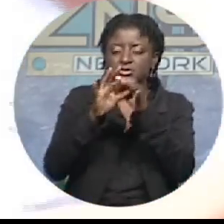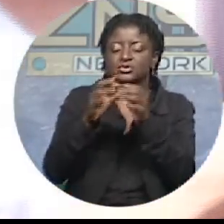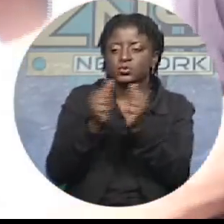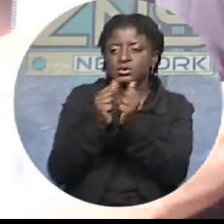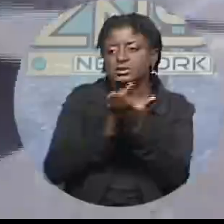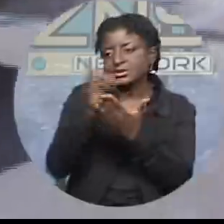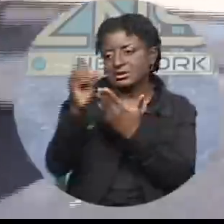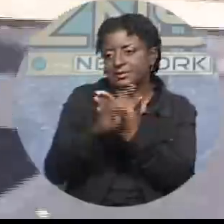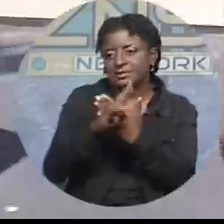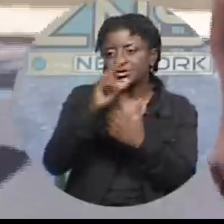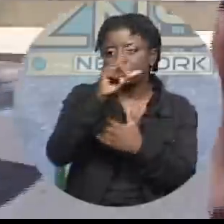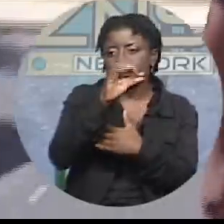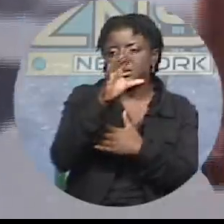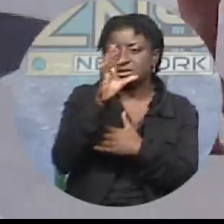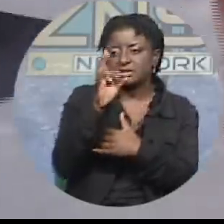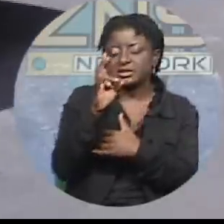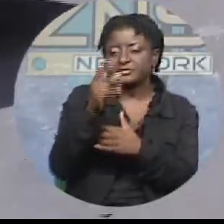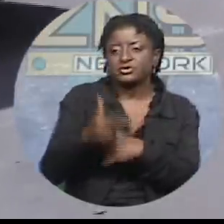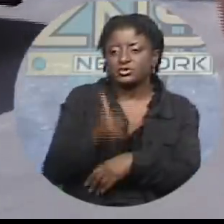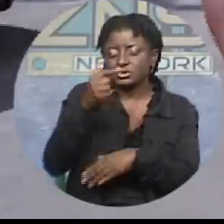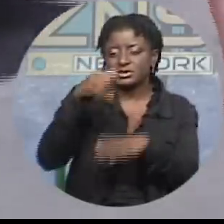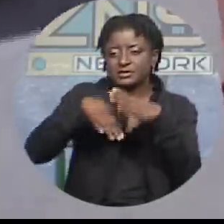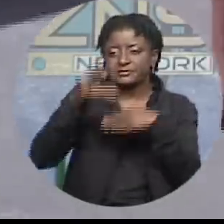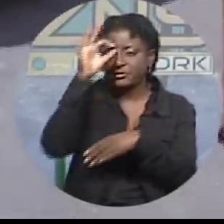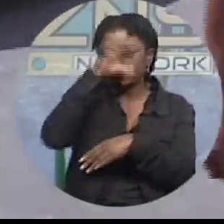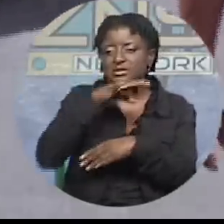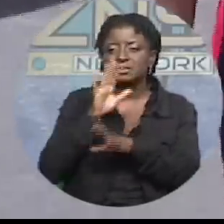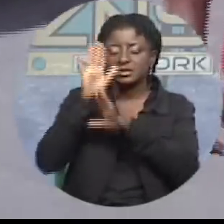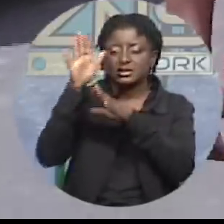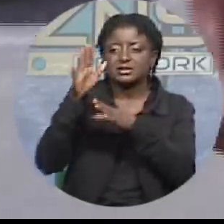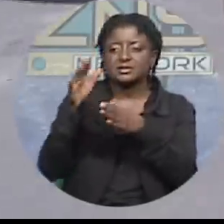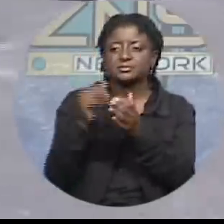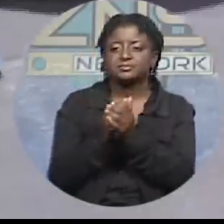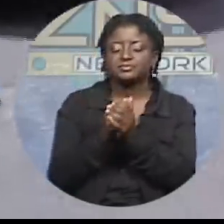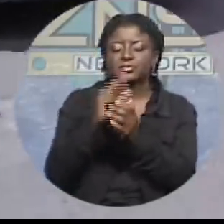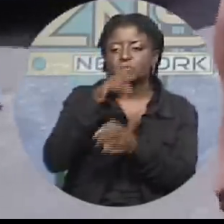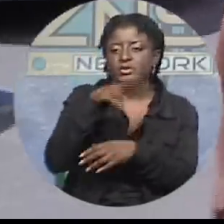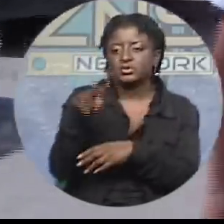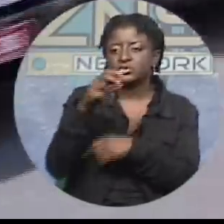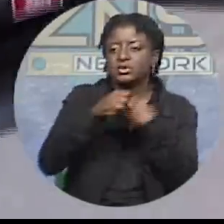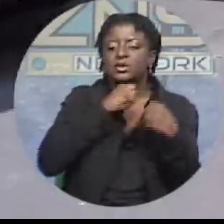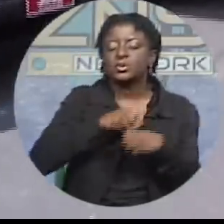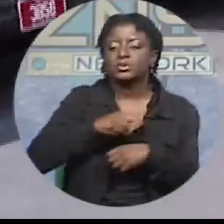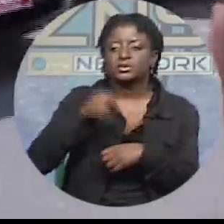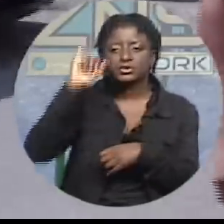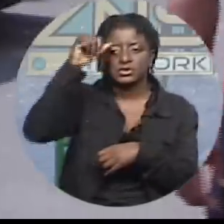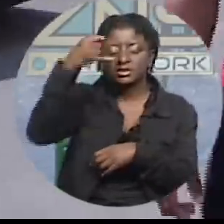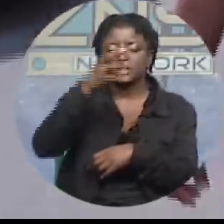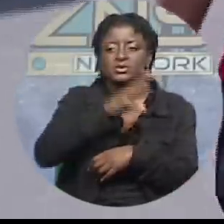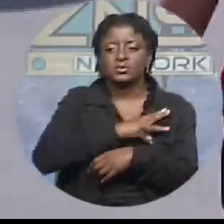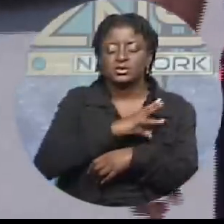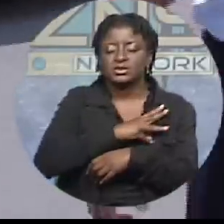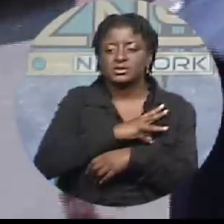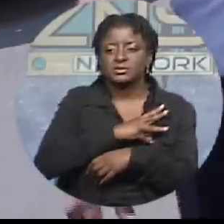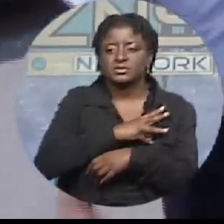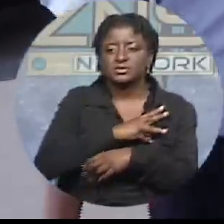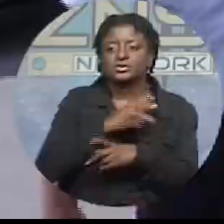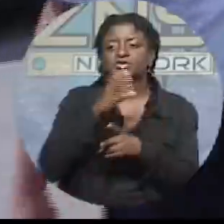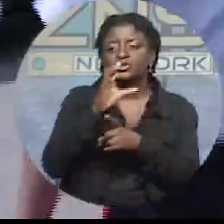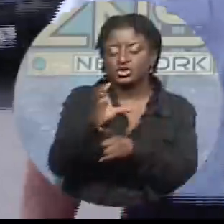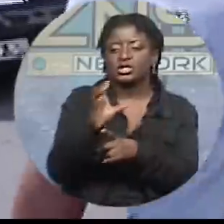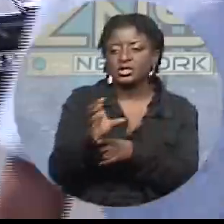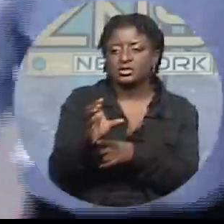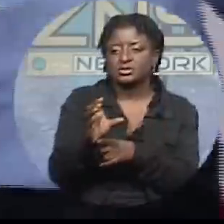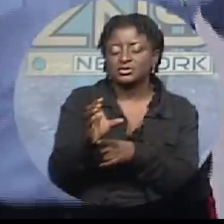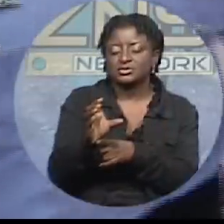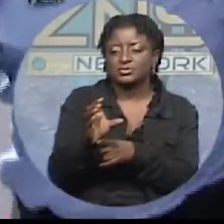Fox Hill that left four people dead and seven others wounded. 22-year-old Justin Williams of 2nd Street, The Grove, was charged before Chief